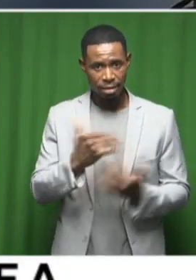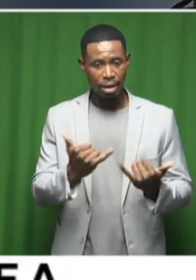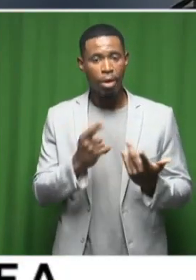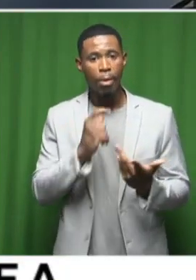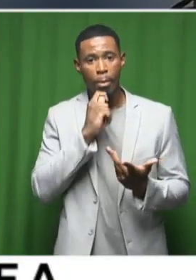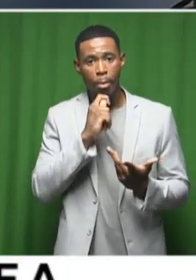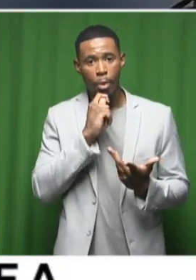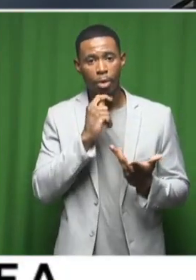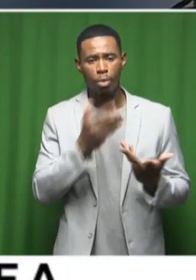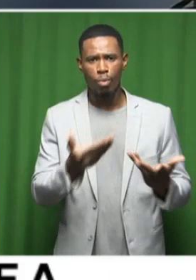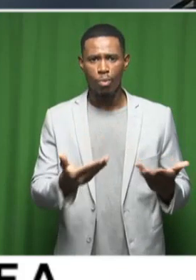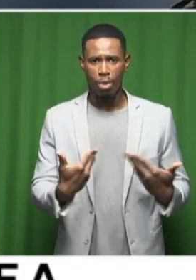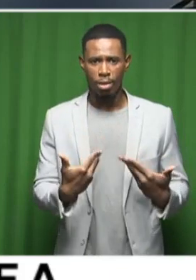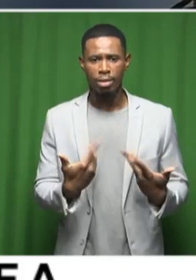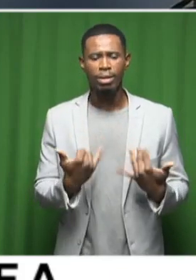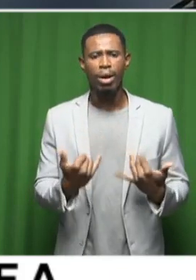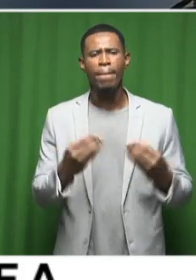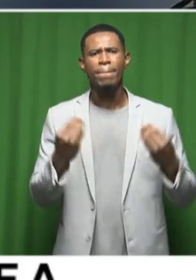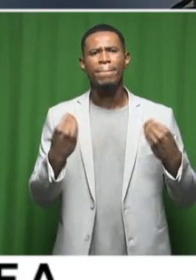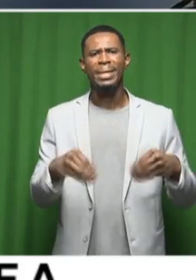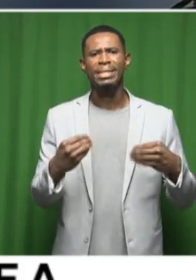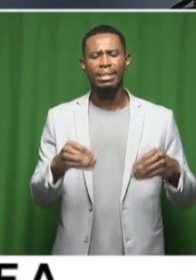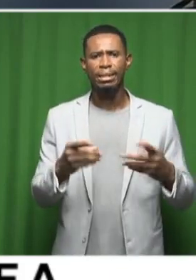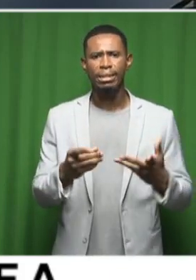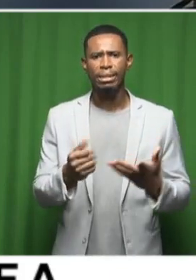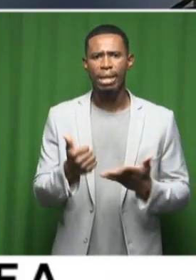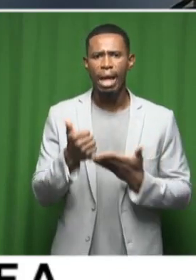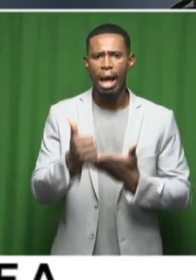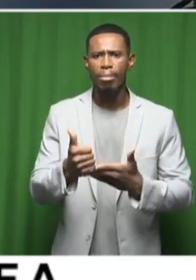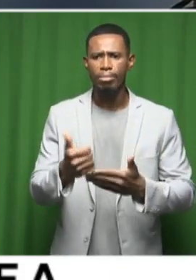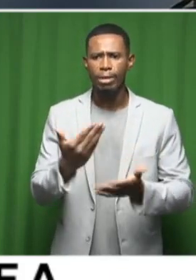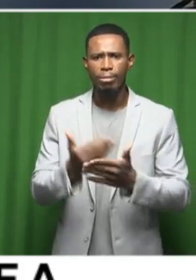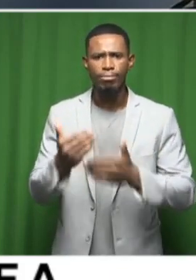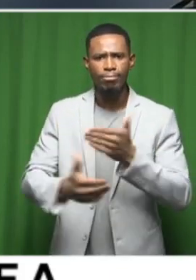Live. I mean, what is a business accelerator and how does it work?